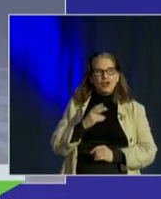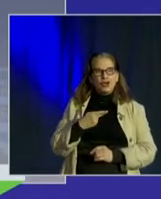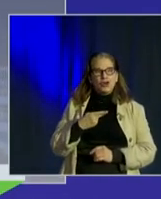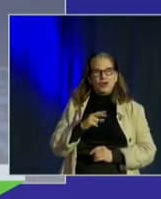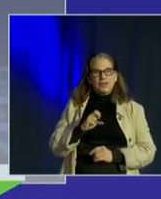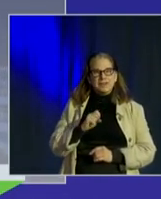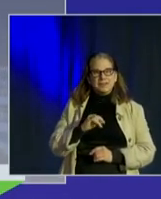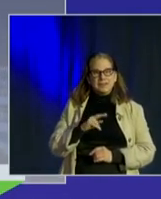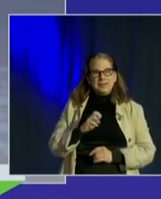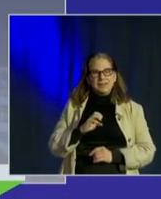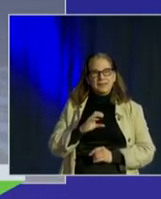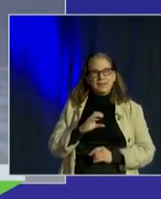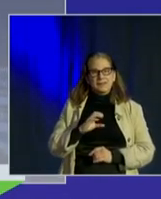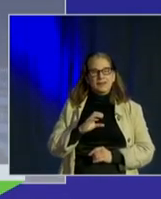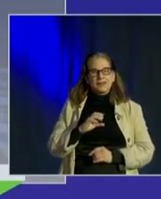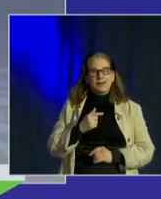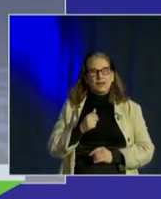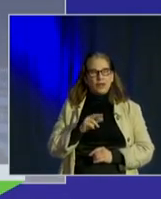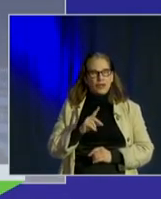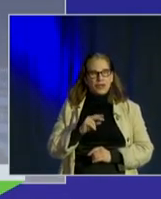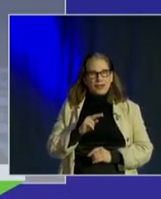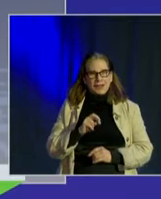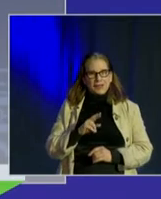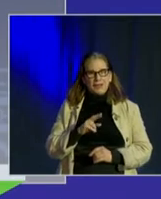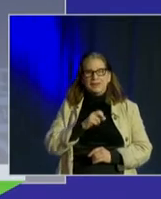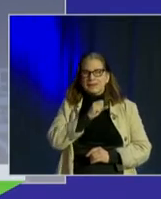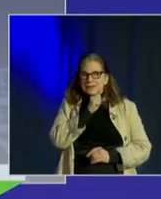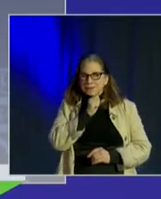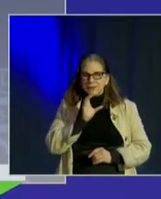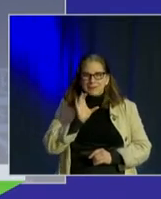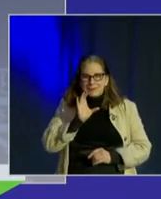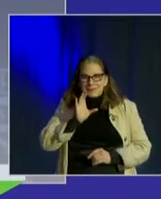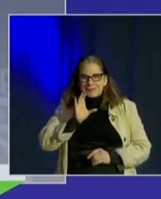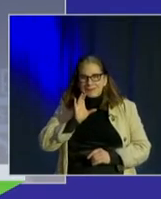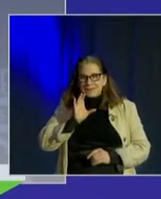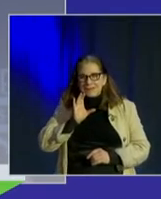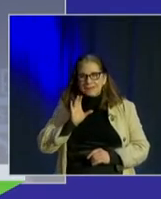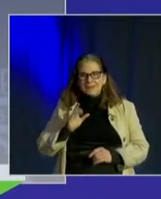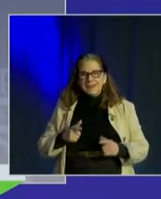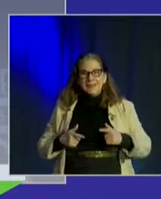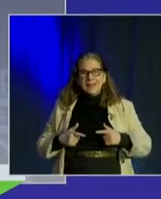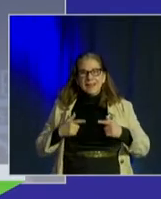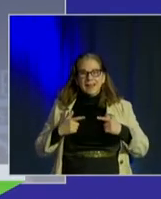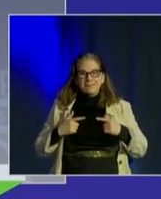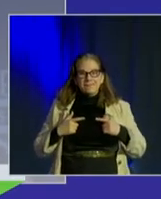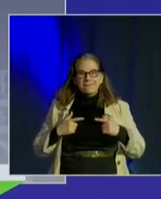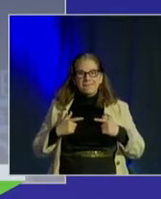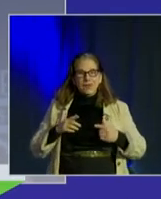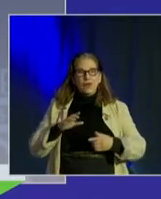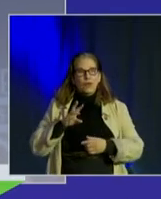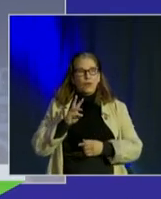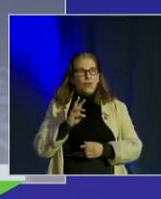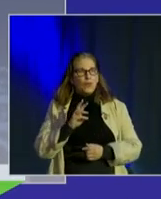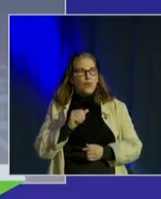a disability, and I live in Ward 8. I need assistance with my rent. I was recently